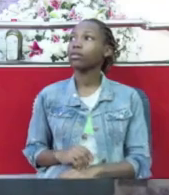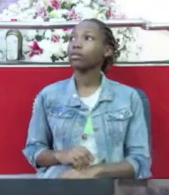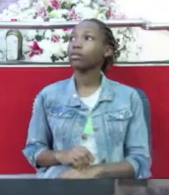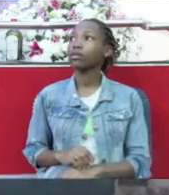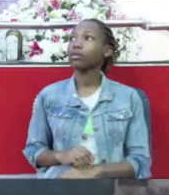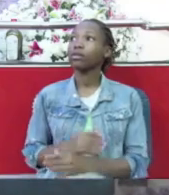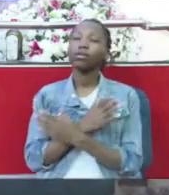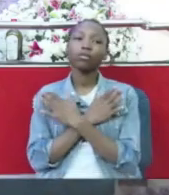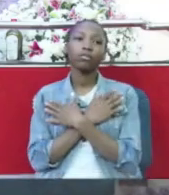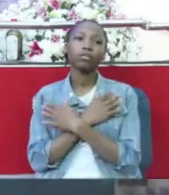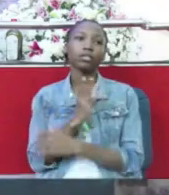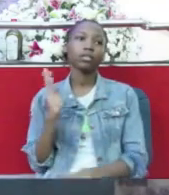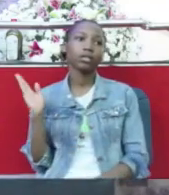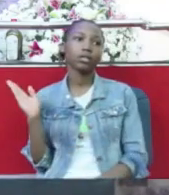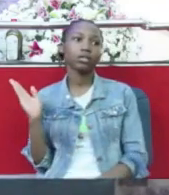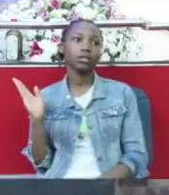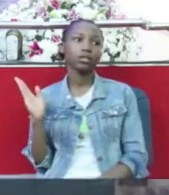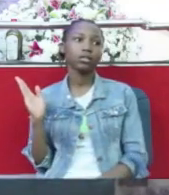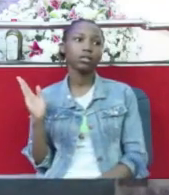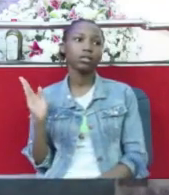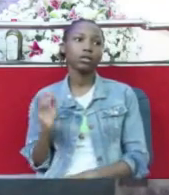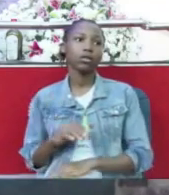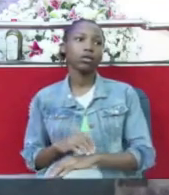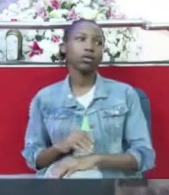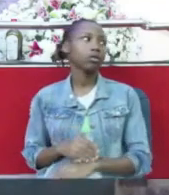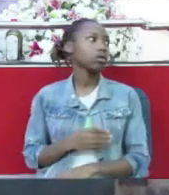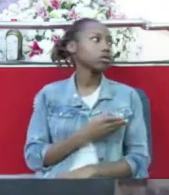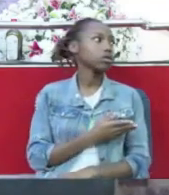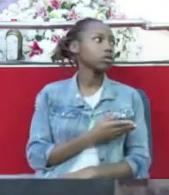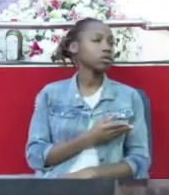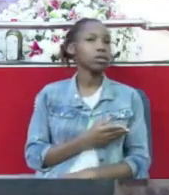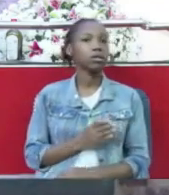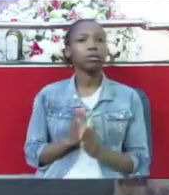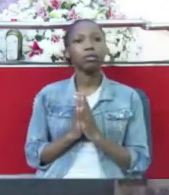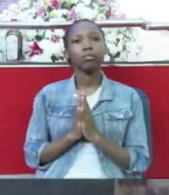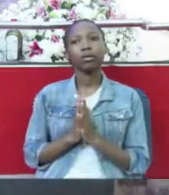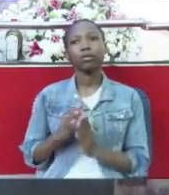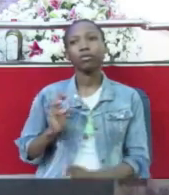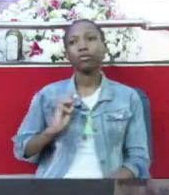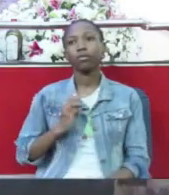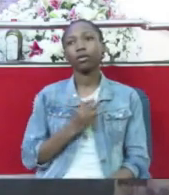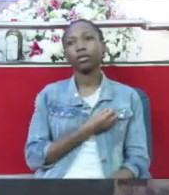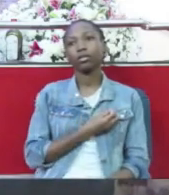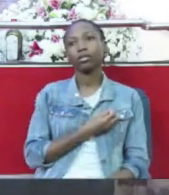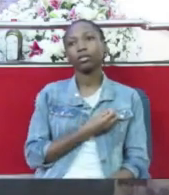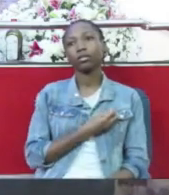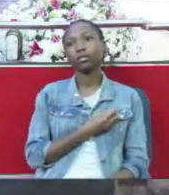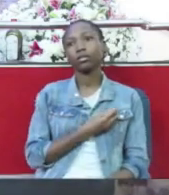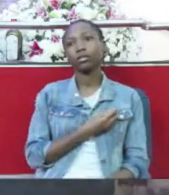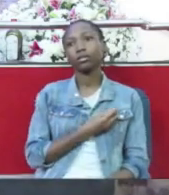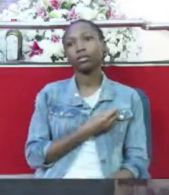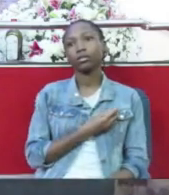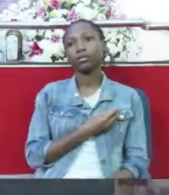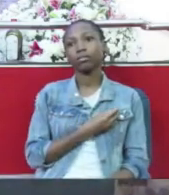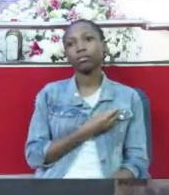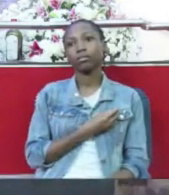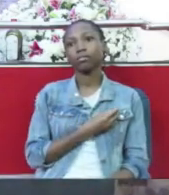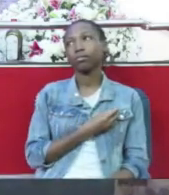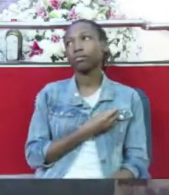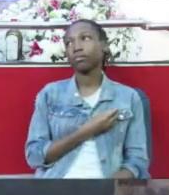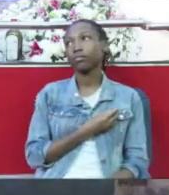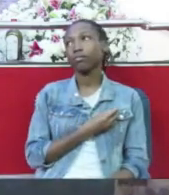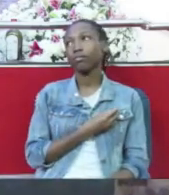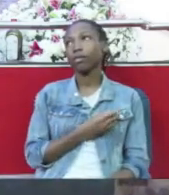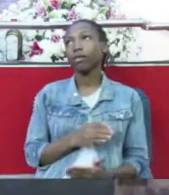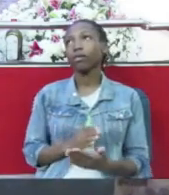bishop Jimmy Kimani to come and pray for us. And to help us make a response, because